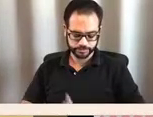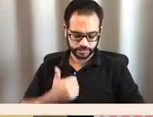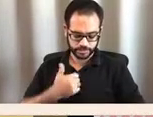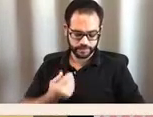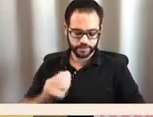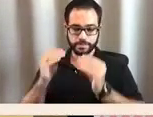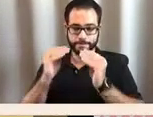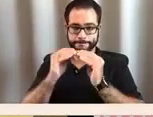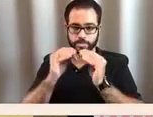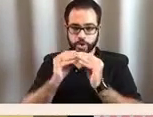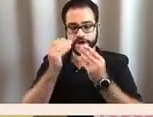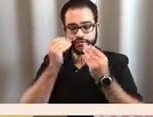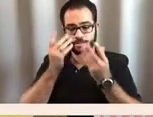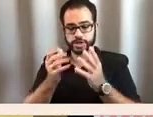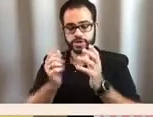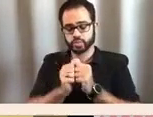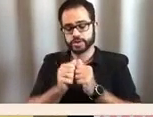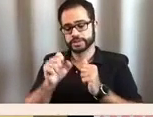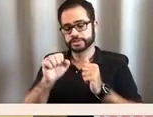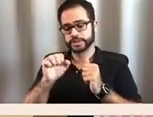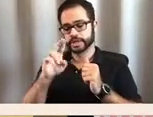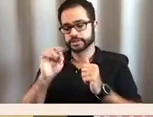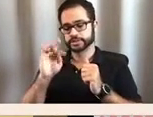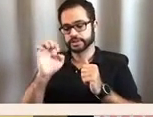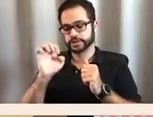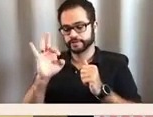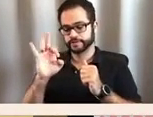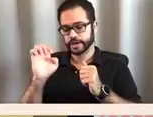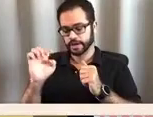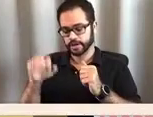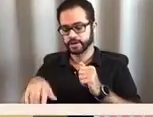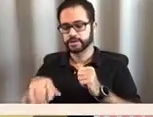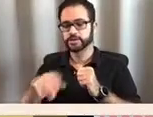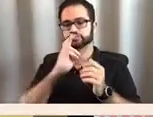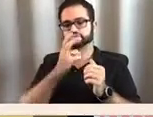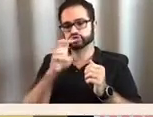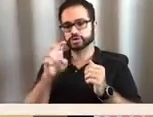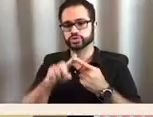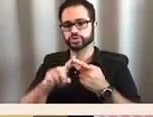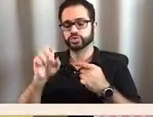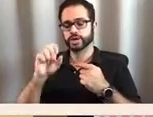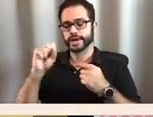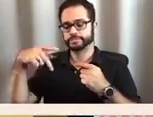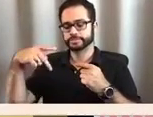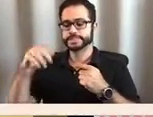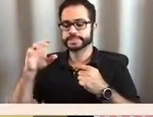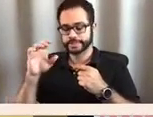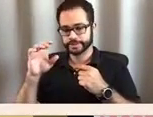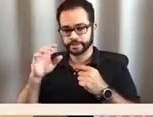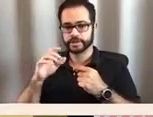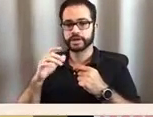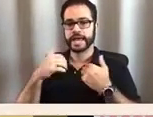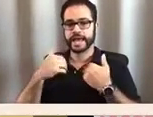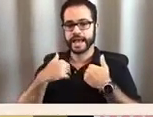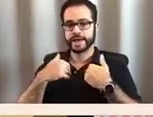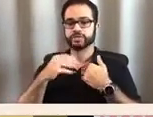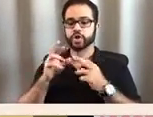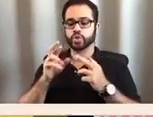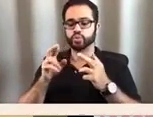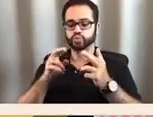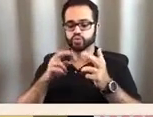Fe College, and then we move into St. Petersburg College. And there you can get a rooms